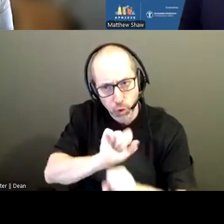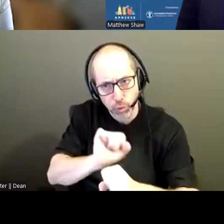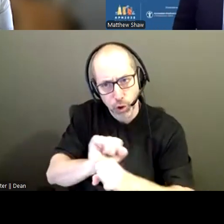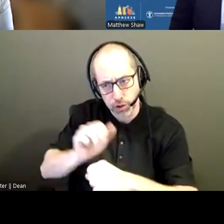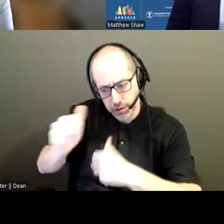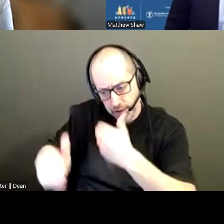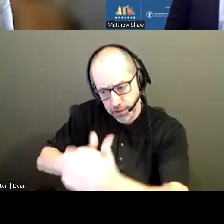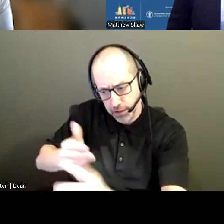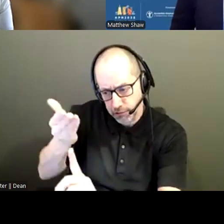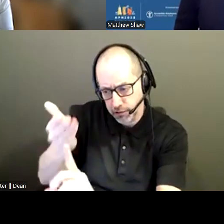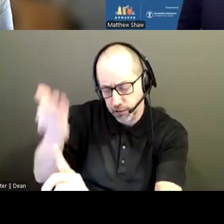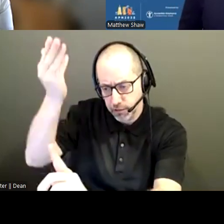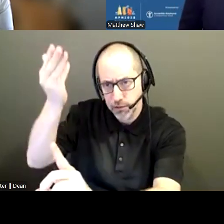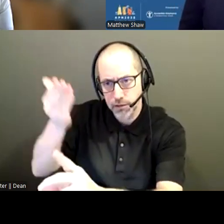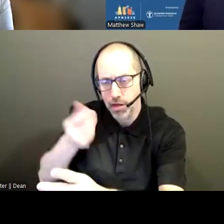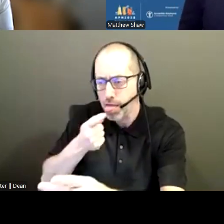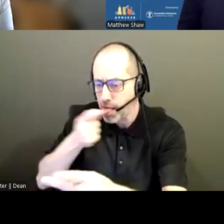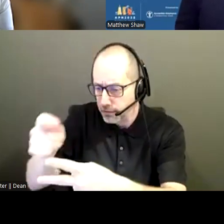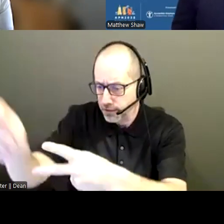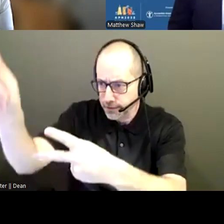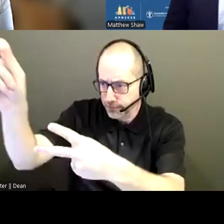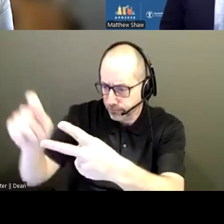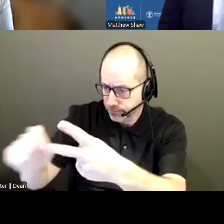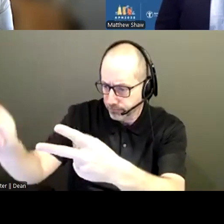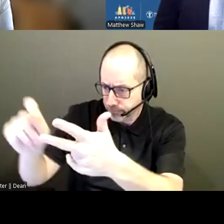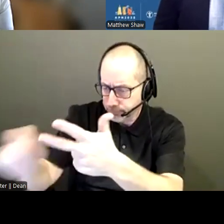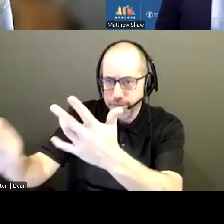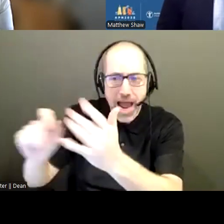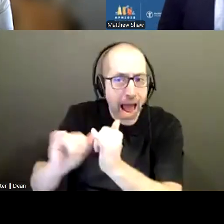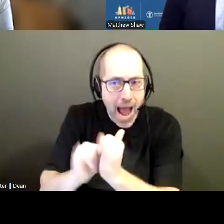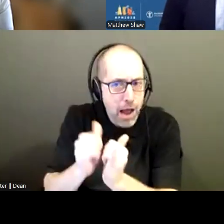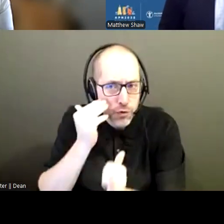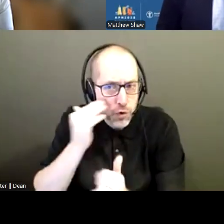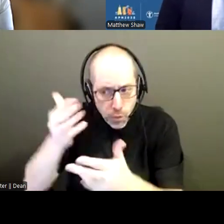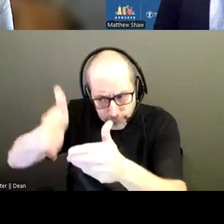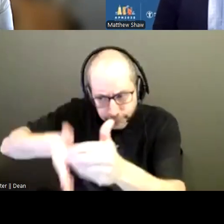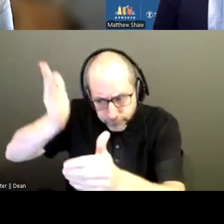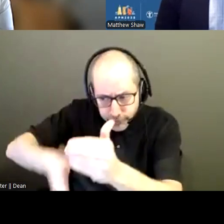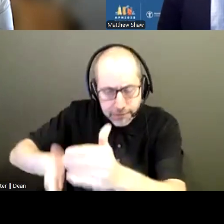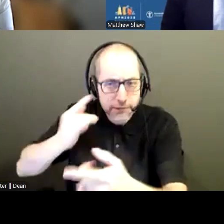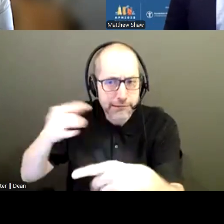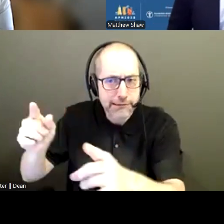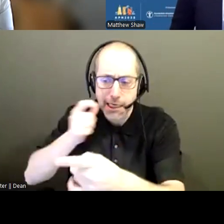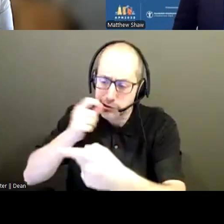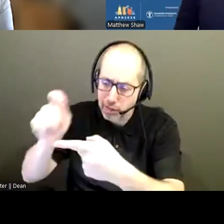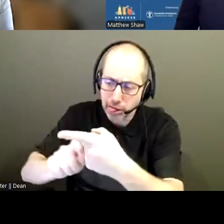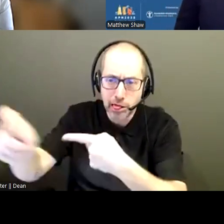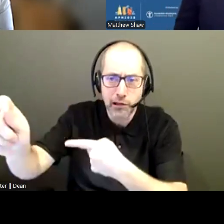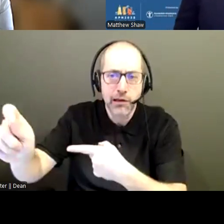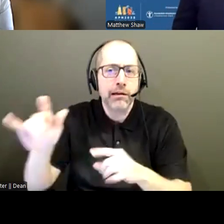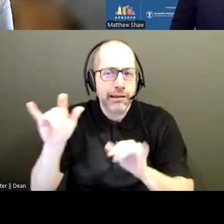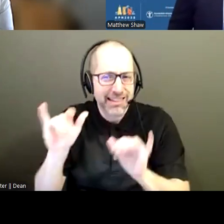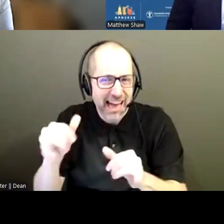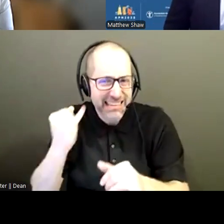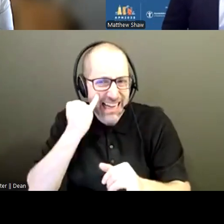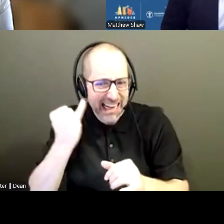you know that you're being successful? That can provide a framework for your accessibility initiatives